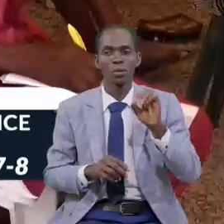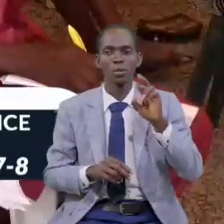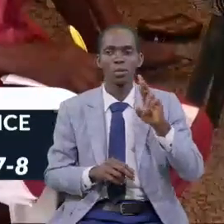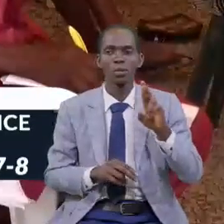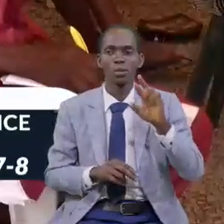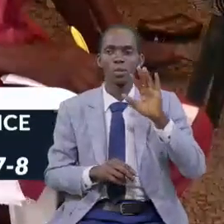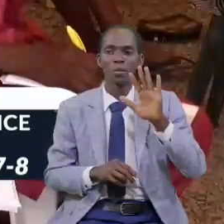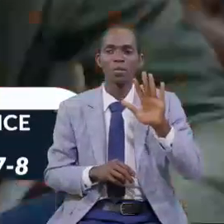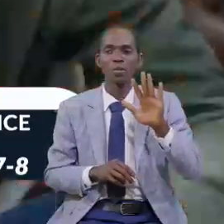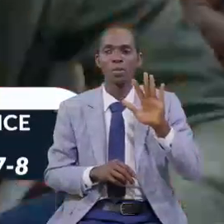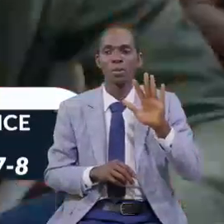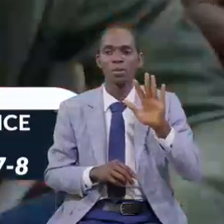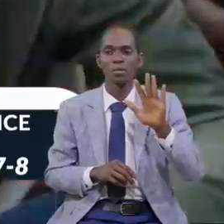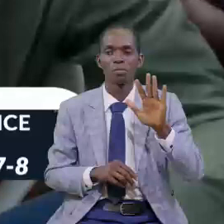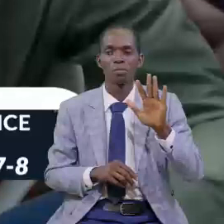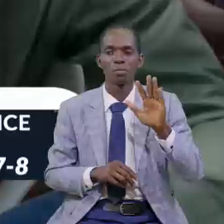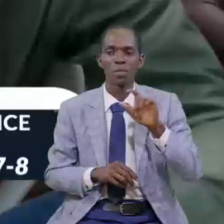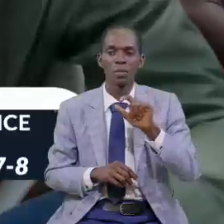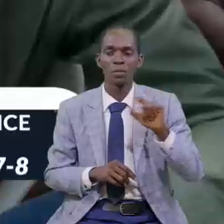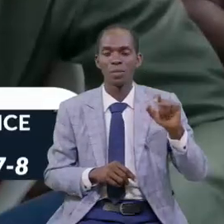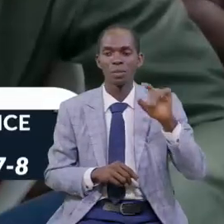Corinthians chapter